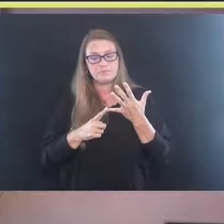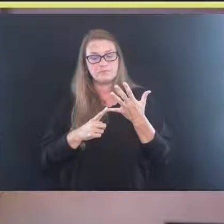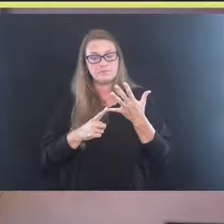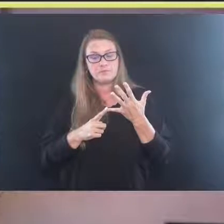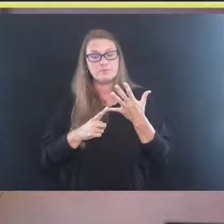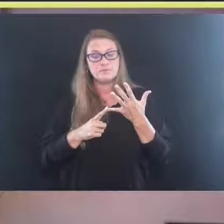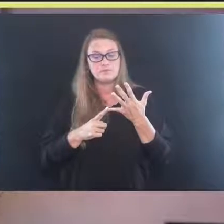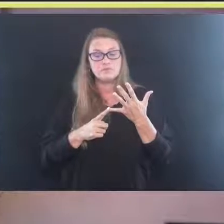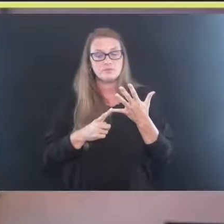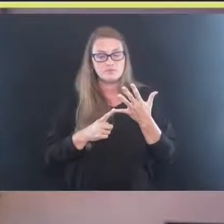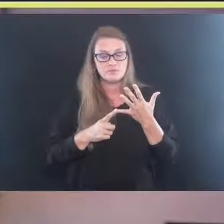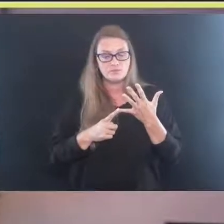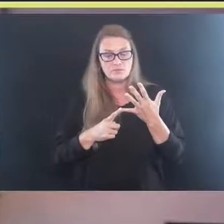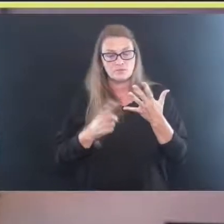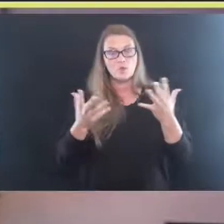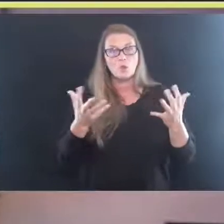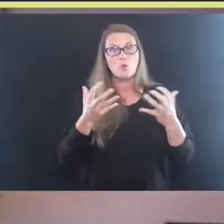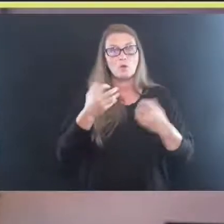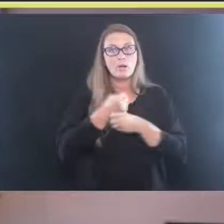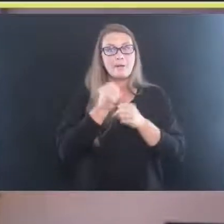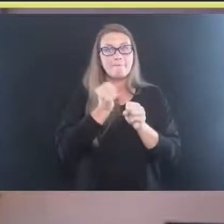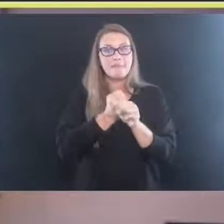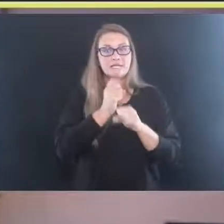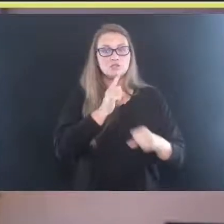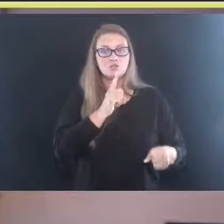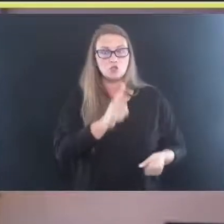like people to make sure